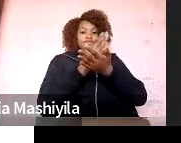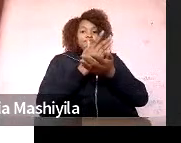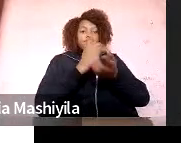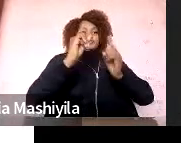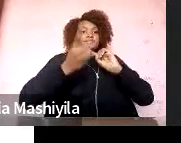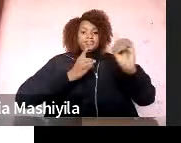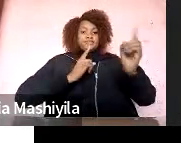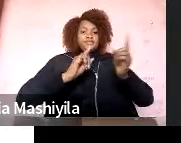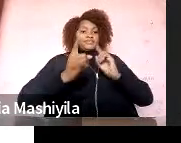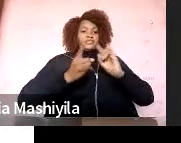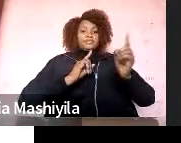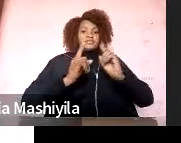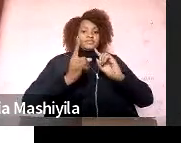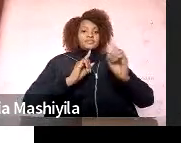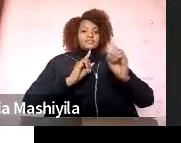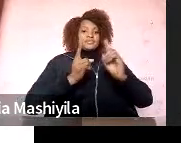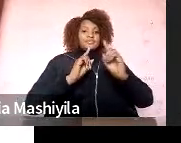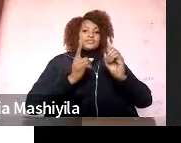yours.